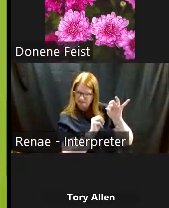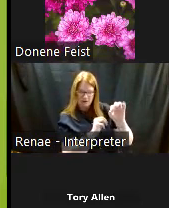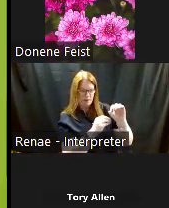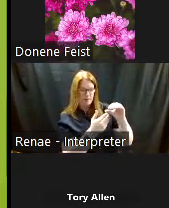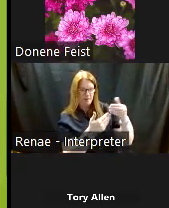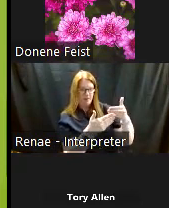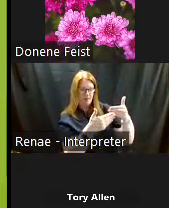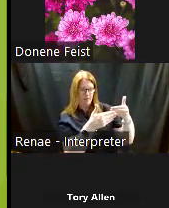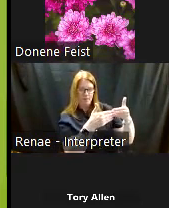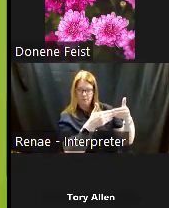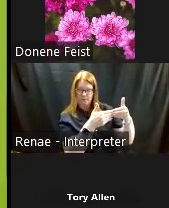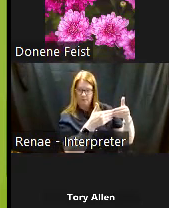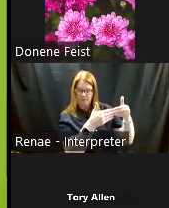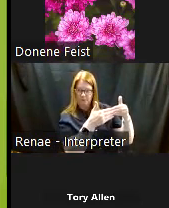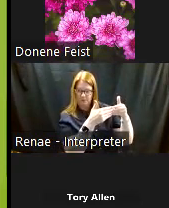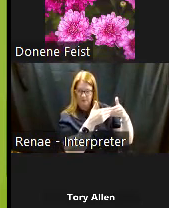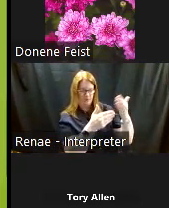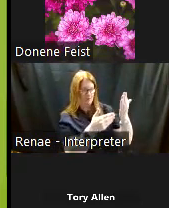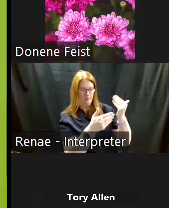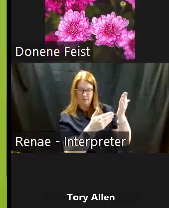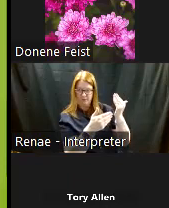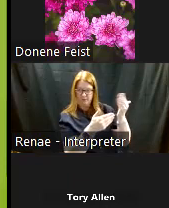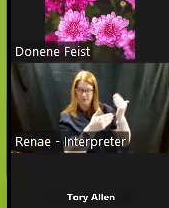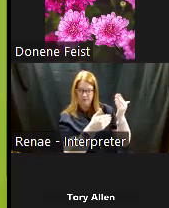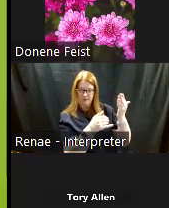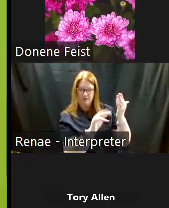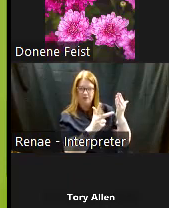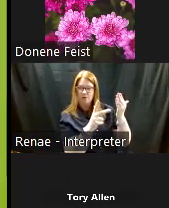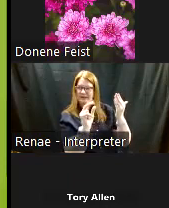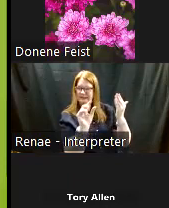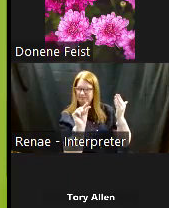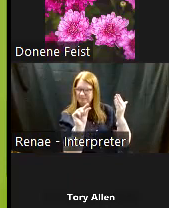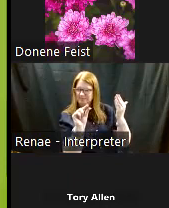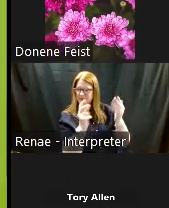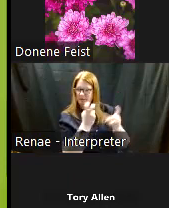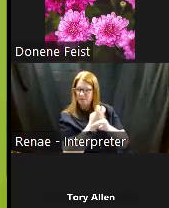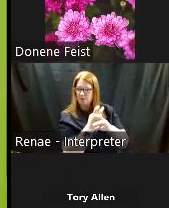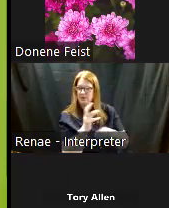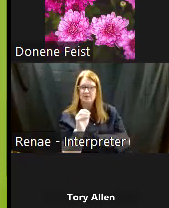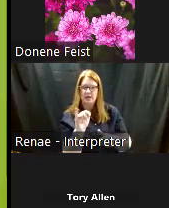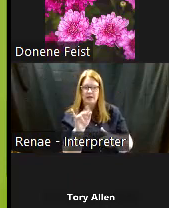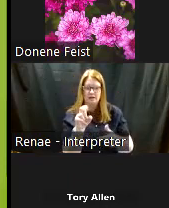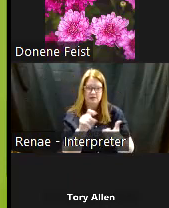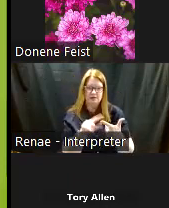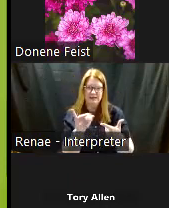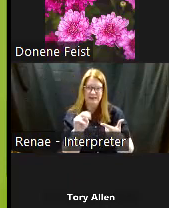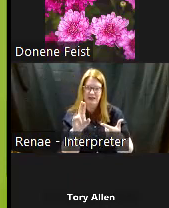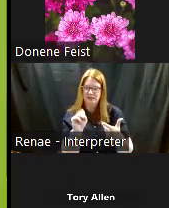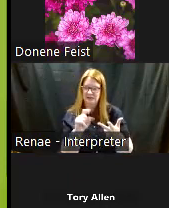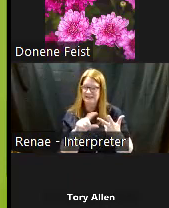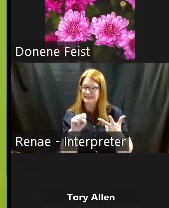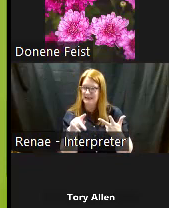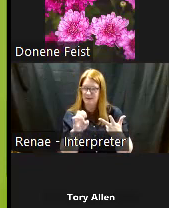the eardrum vibrate, which in turn vibrates 3 tiny bones called the malleus, incus, and